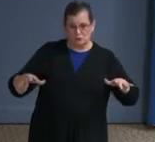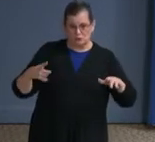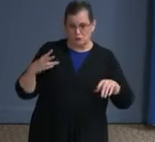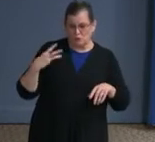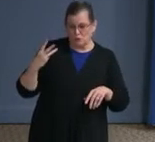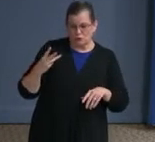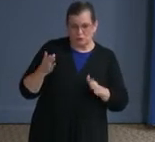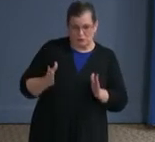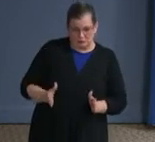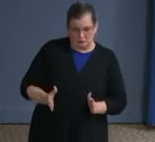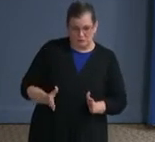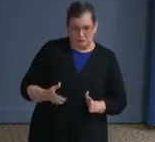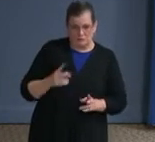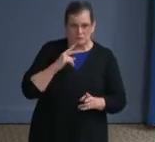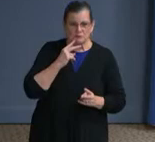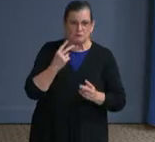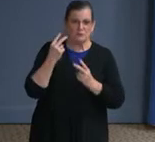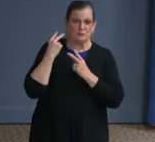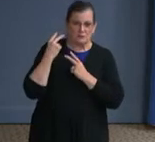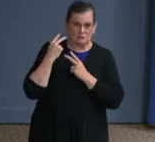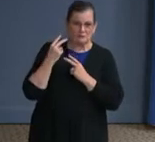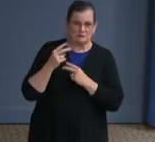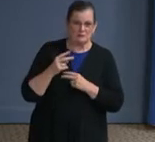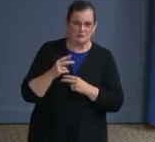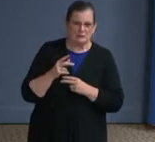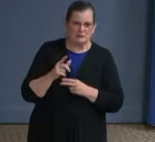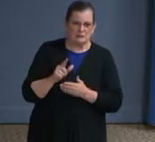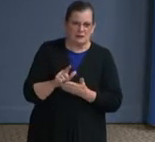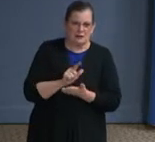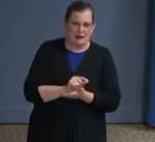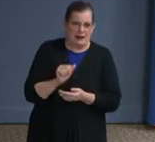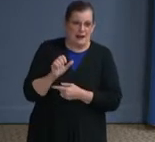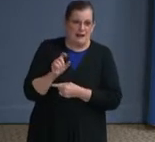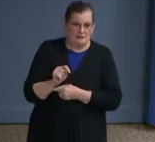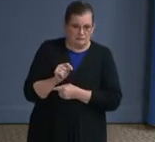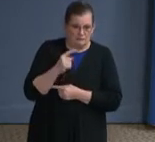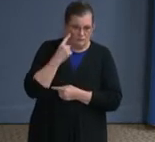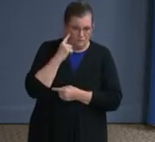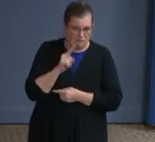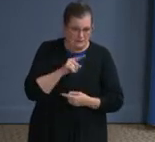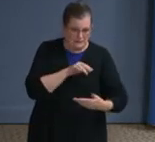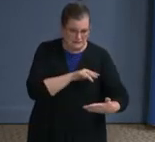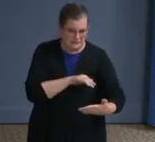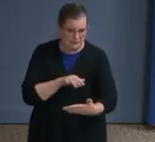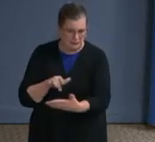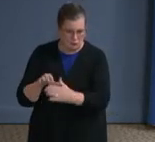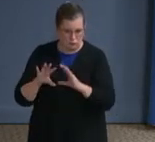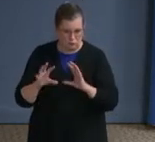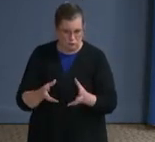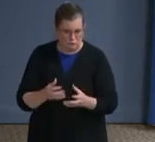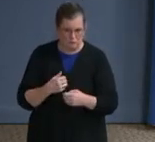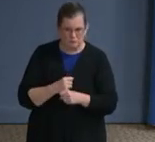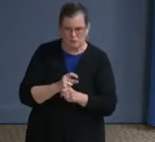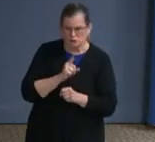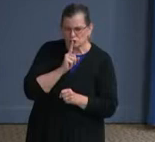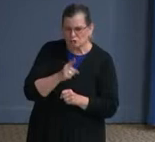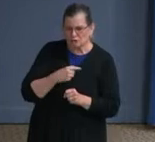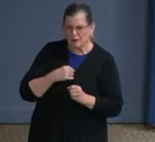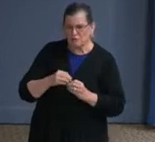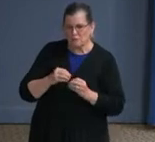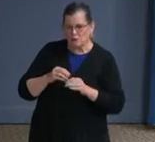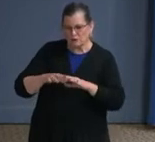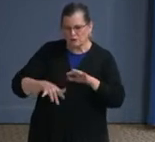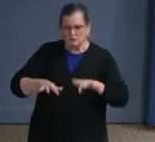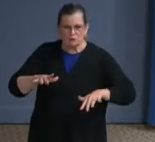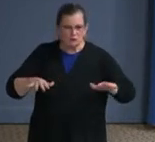calls for a study group to recommend memorials so that we have more diversity in the city with